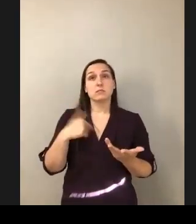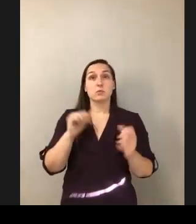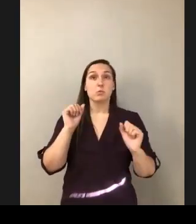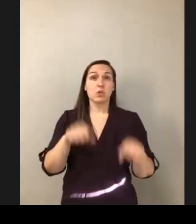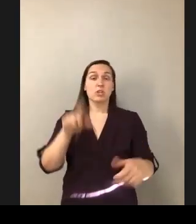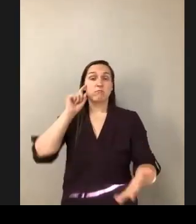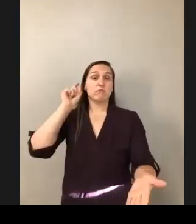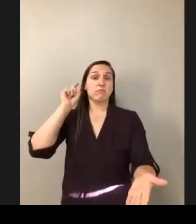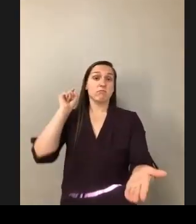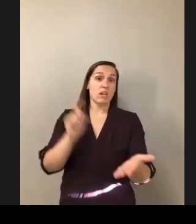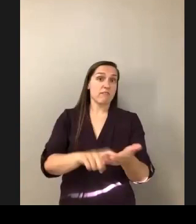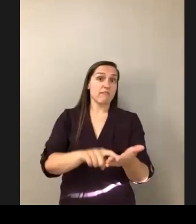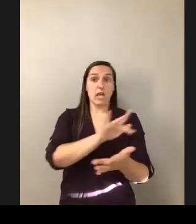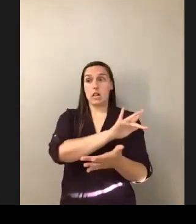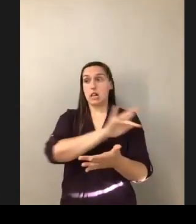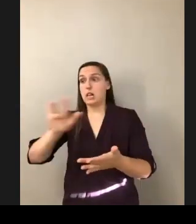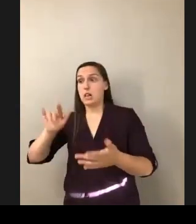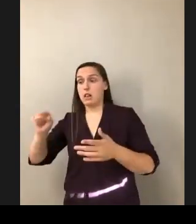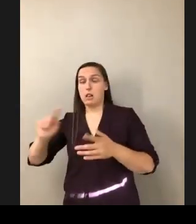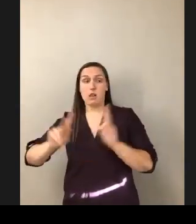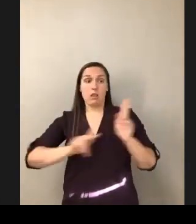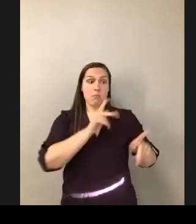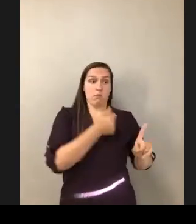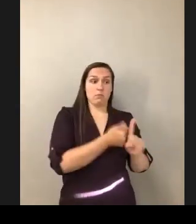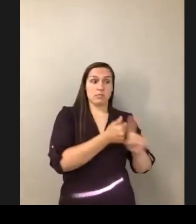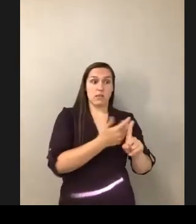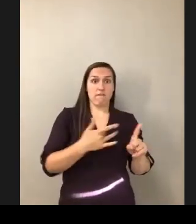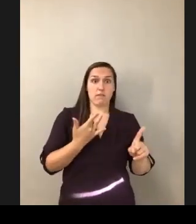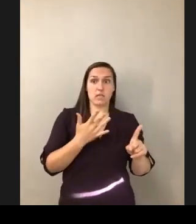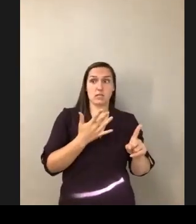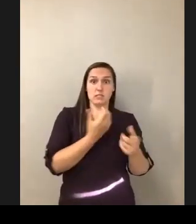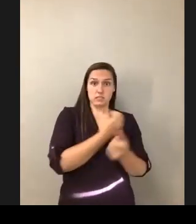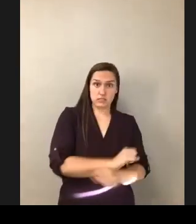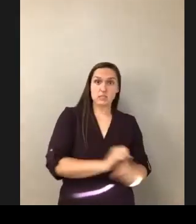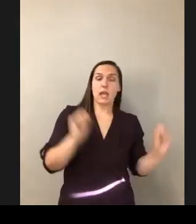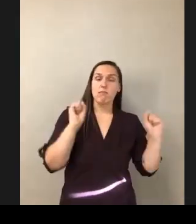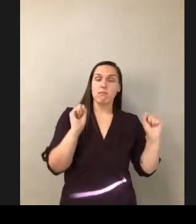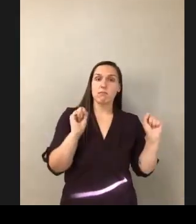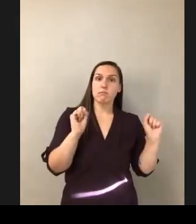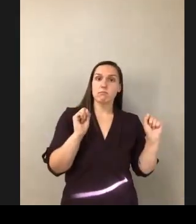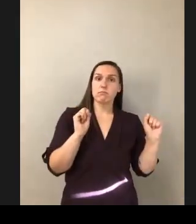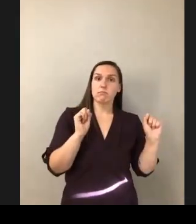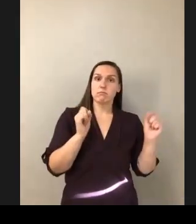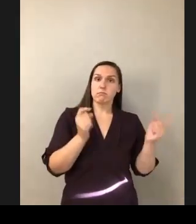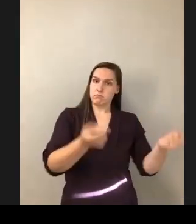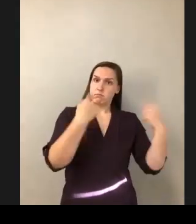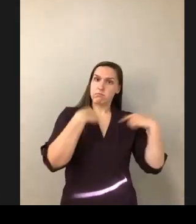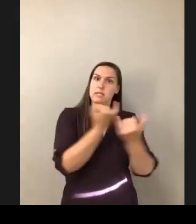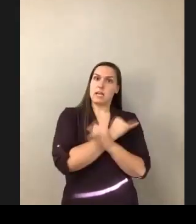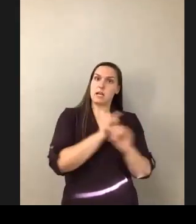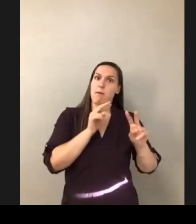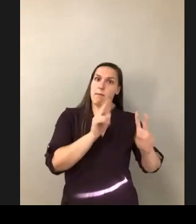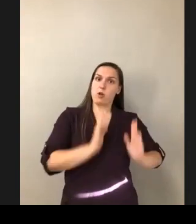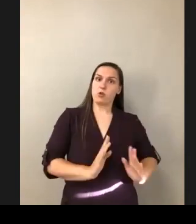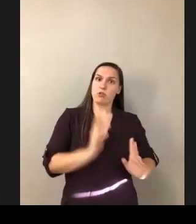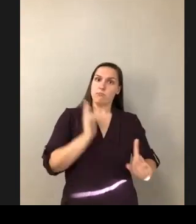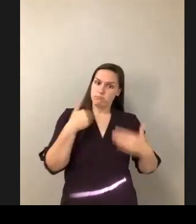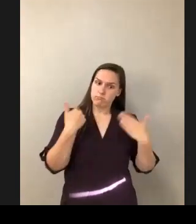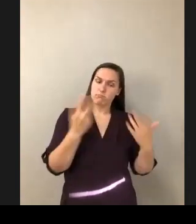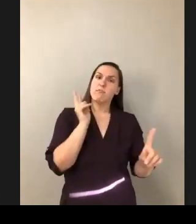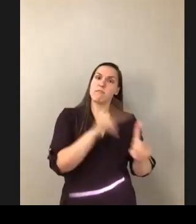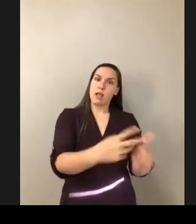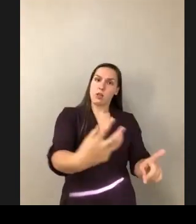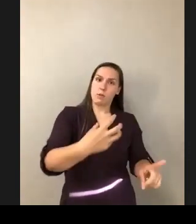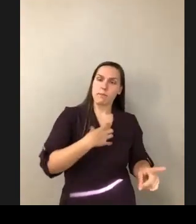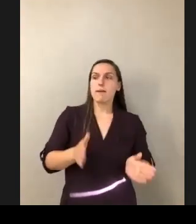a big gap between people who are feeling safe coming to the independent monitor and filing a complaint, and people who